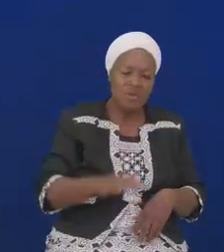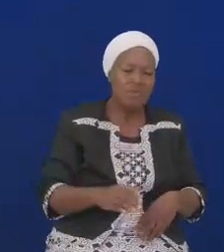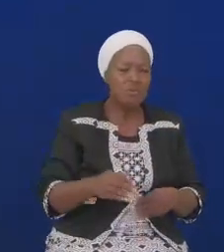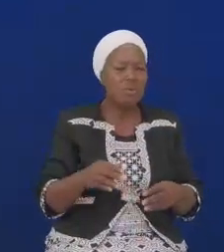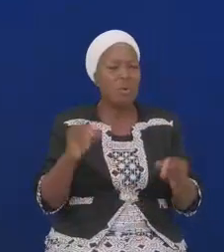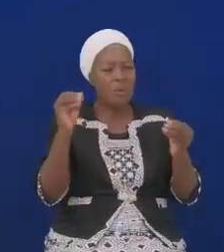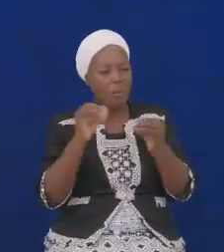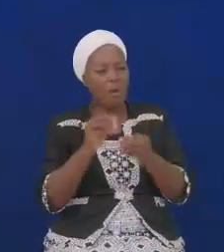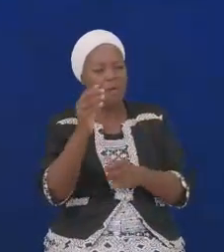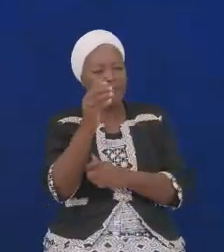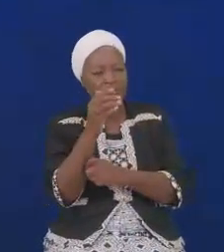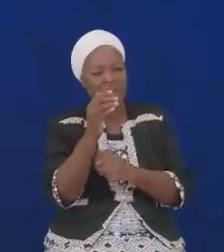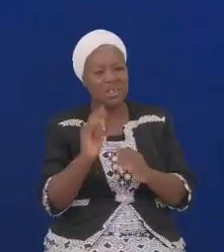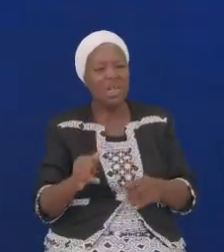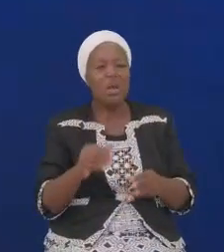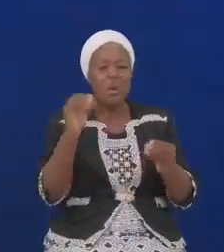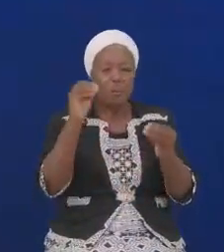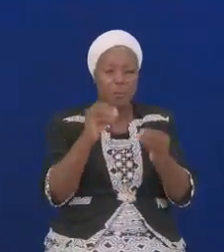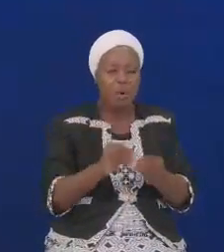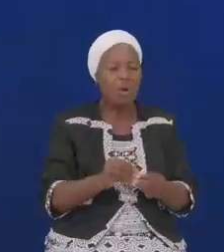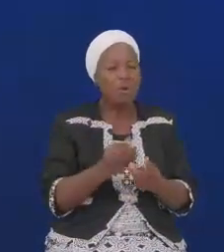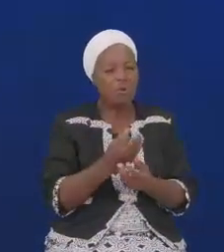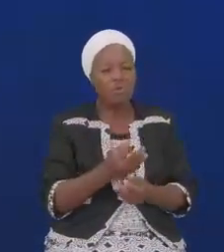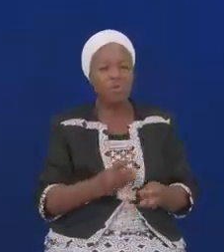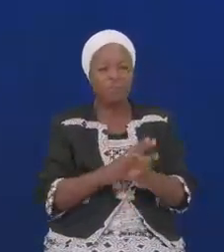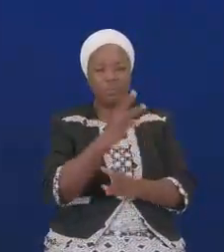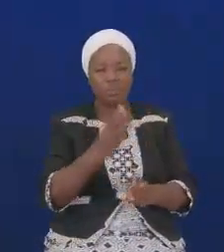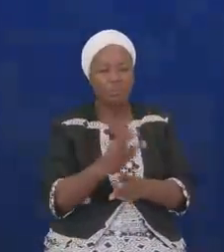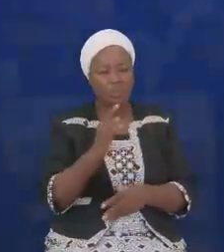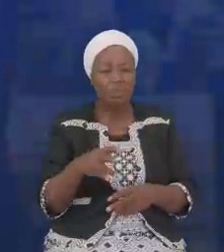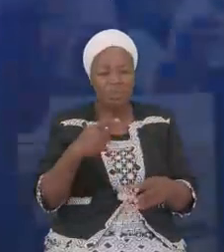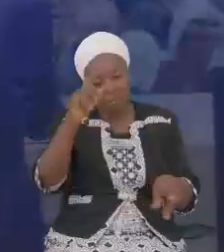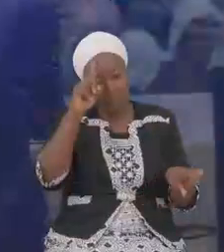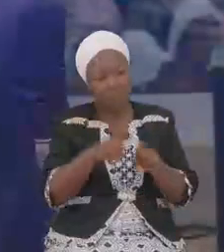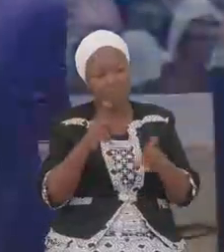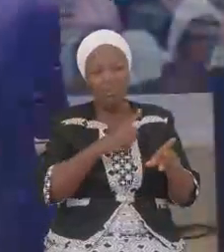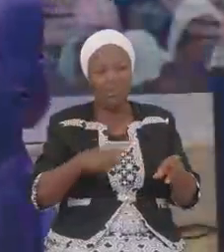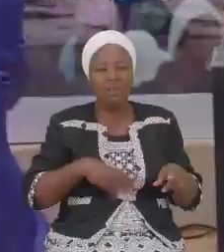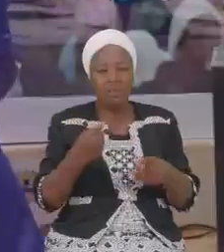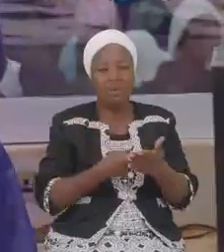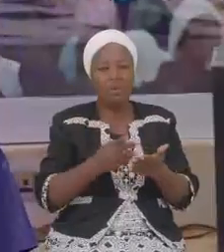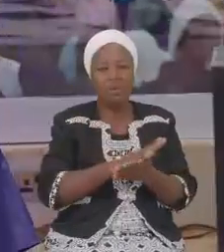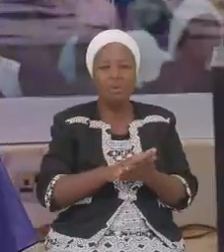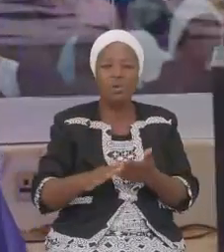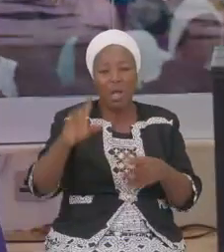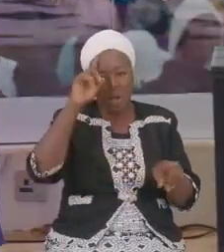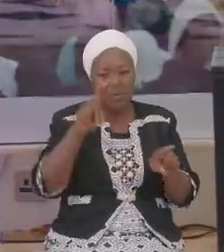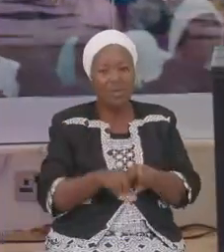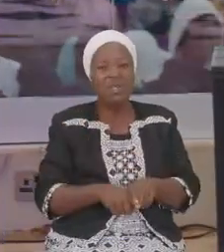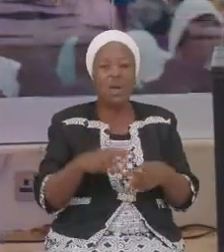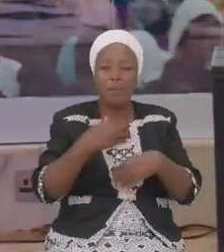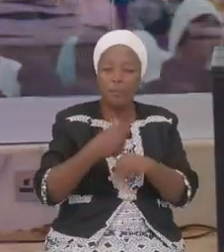fleshly, more worldly. The covenant of the Lord, a holy covenant, makes